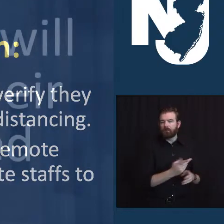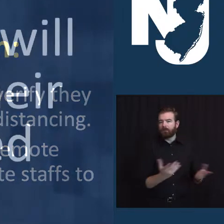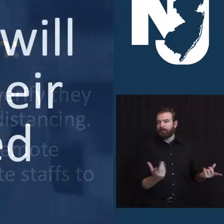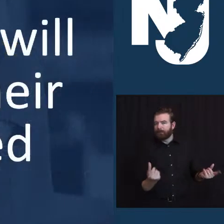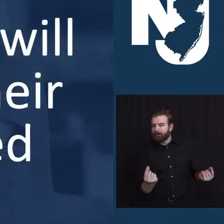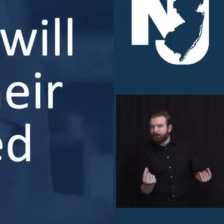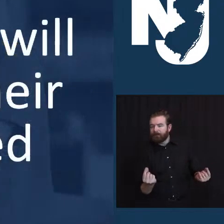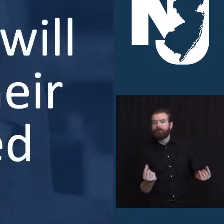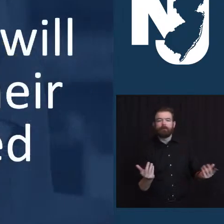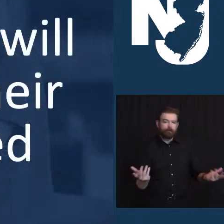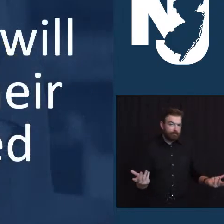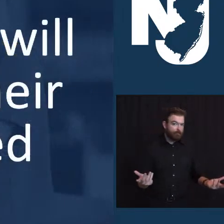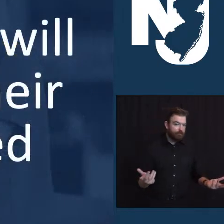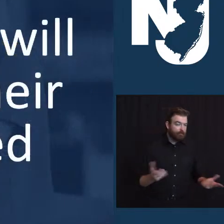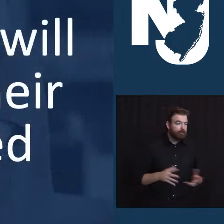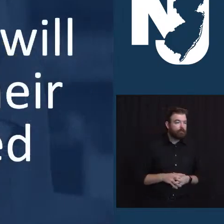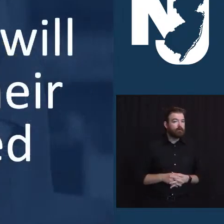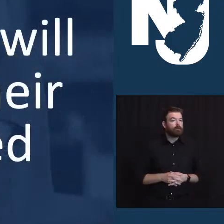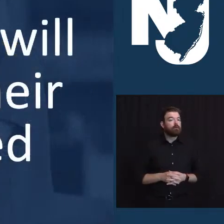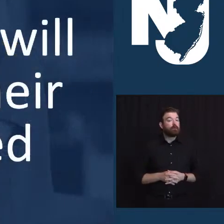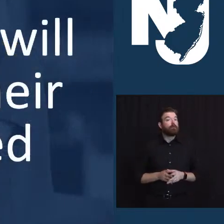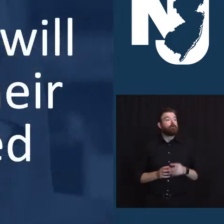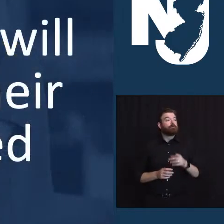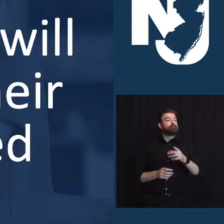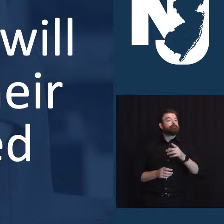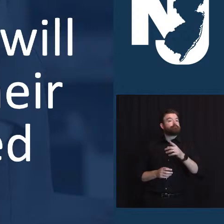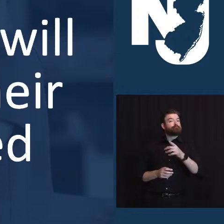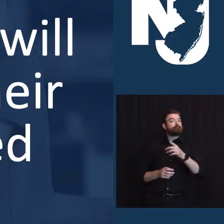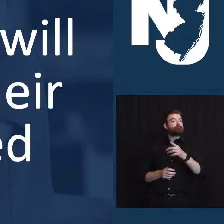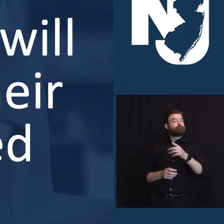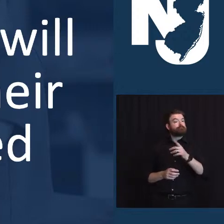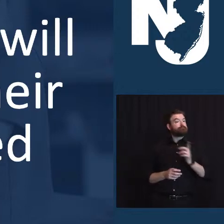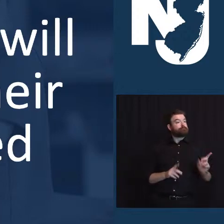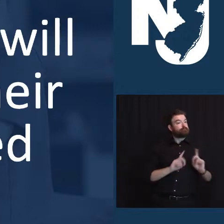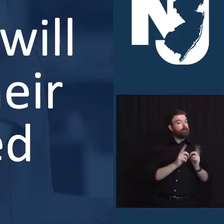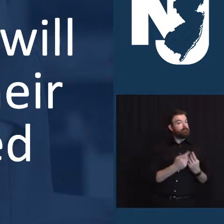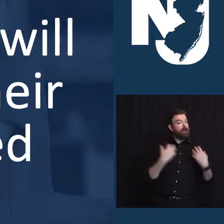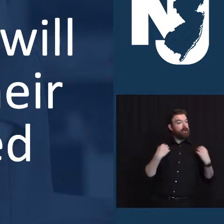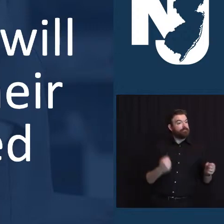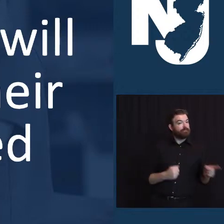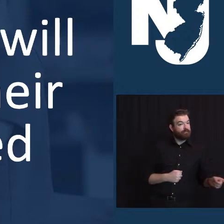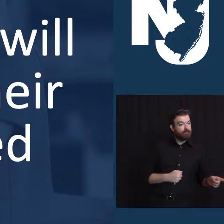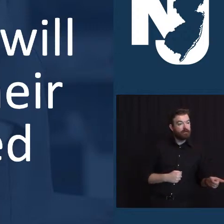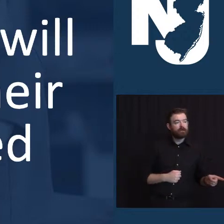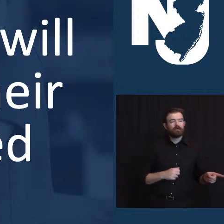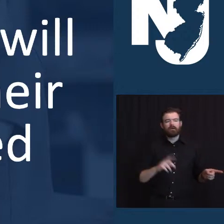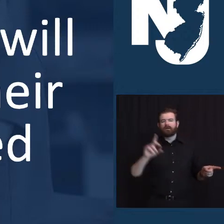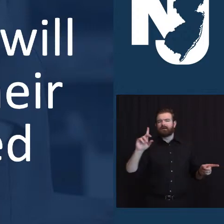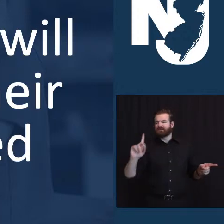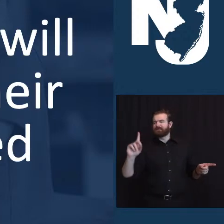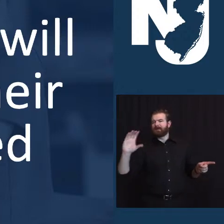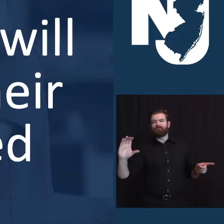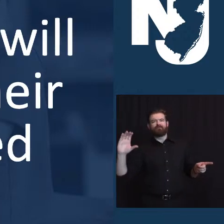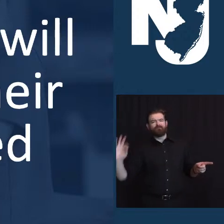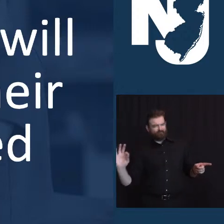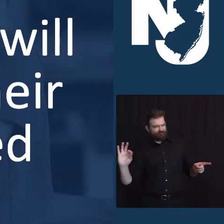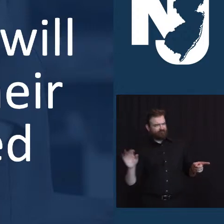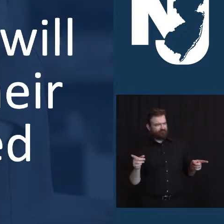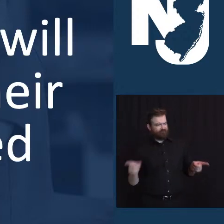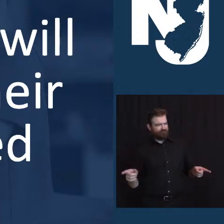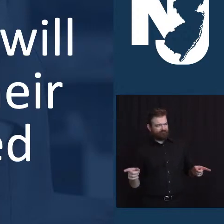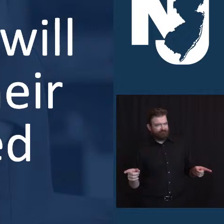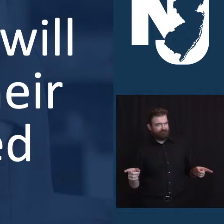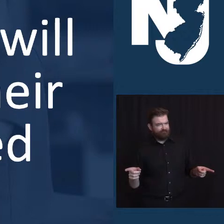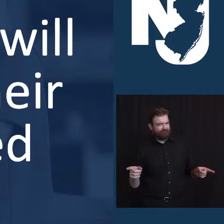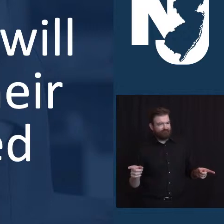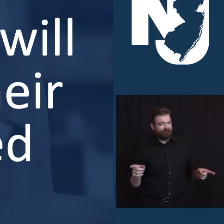of Health, under Judy's leadership, and Children and Families, under Christine Norbert Byer's leadership, the group limits in